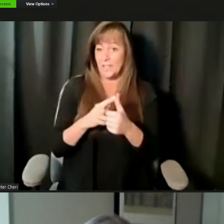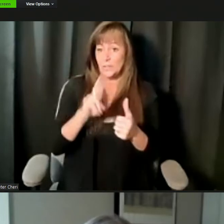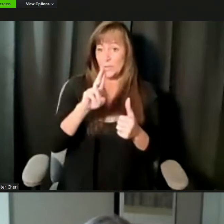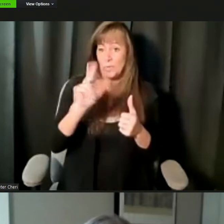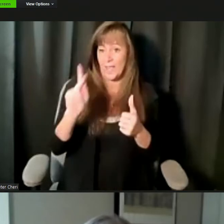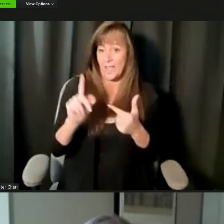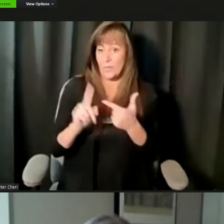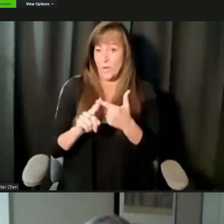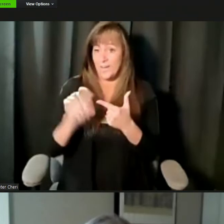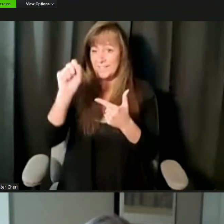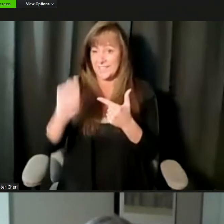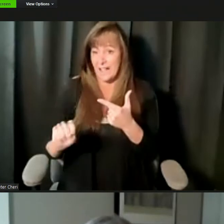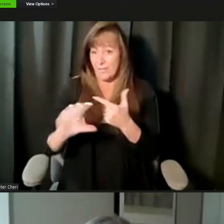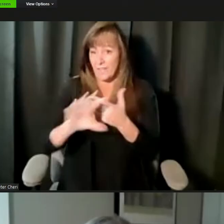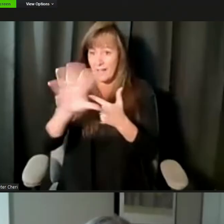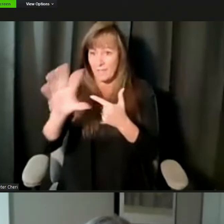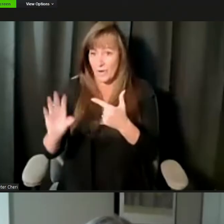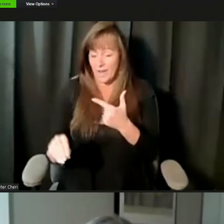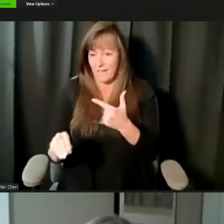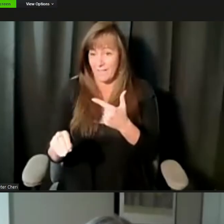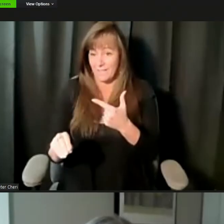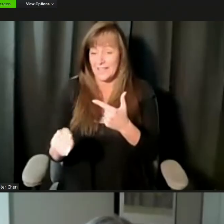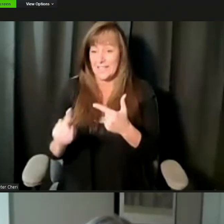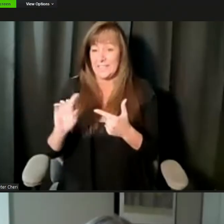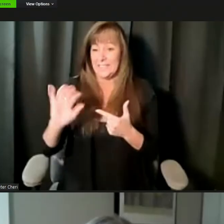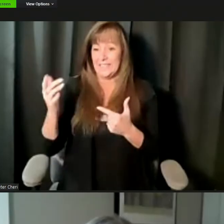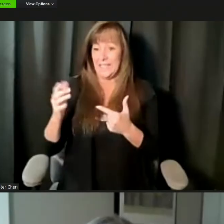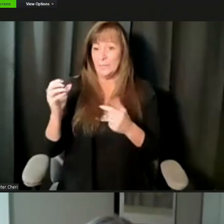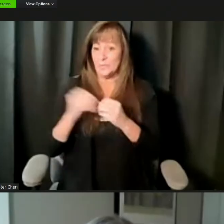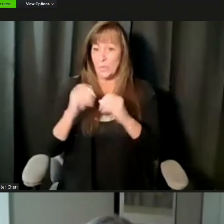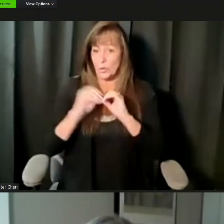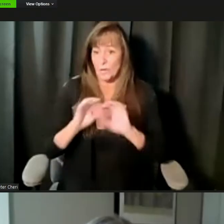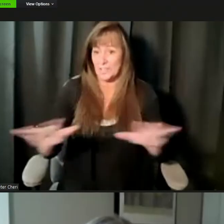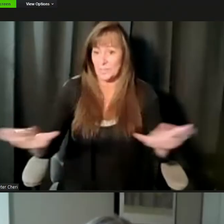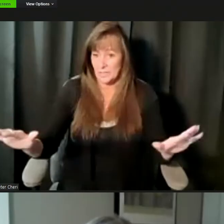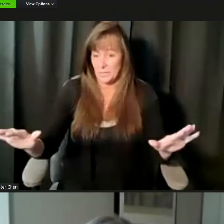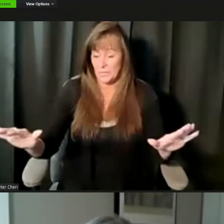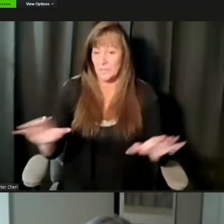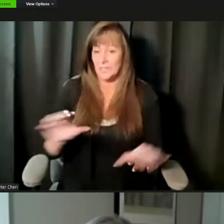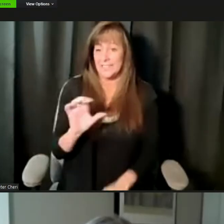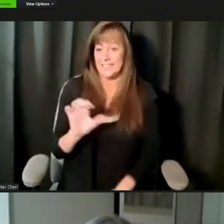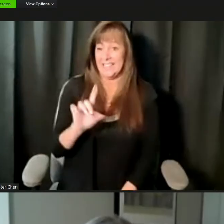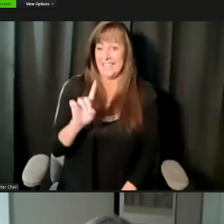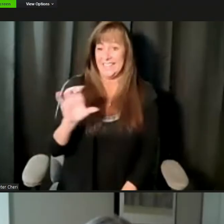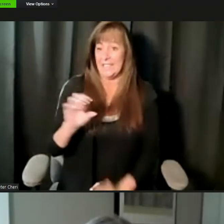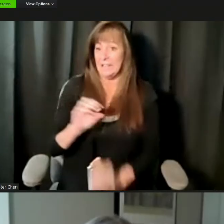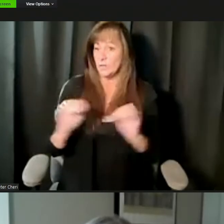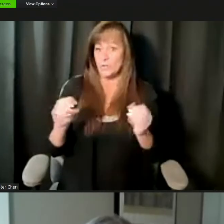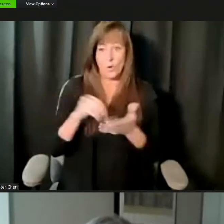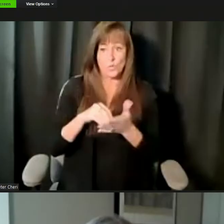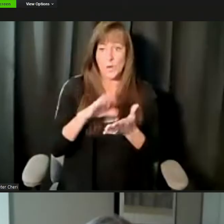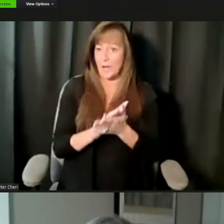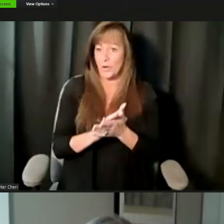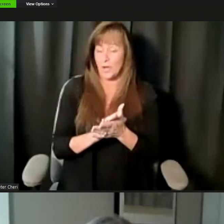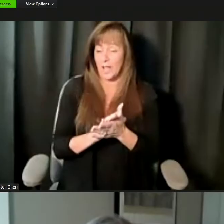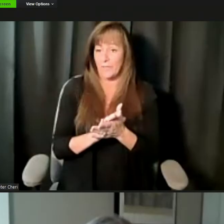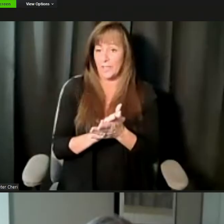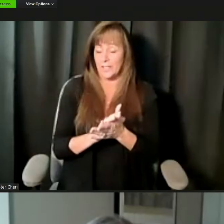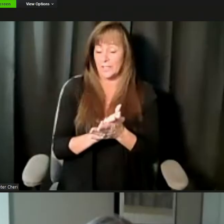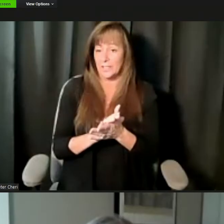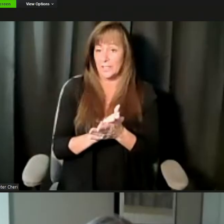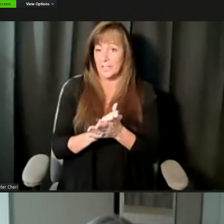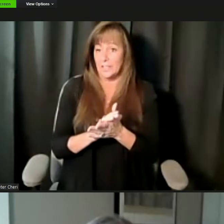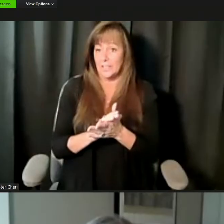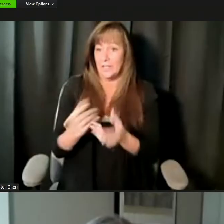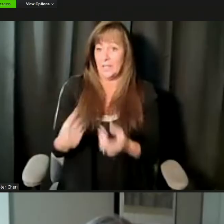that sound like they're more transmissible. According to the CDC, as of yesterday, there was no record of them reaching reaching